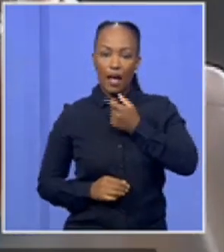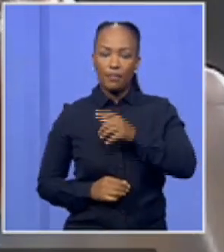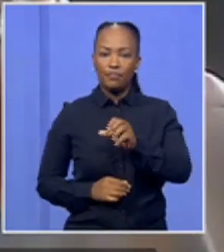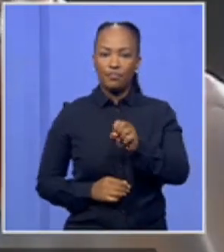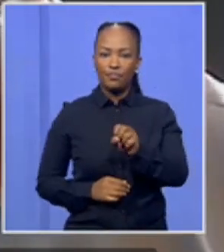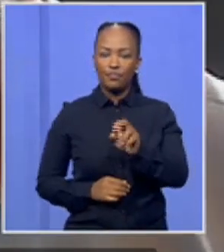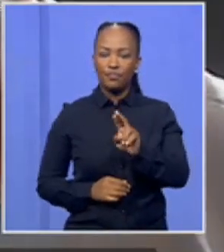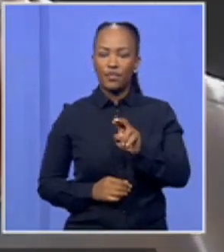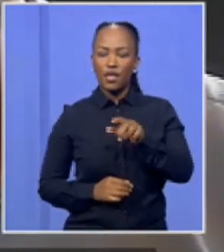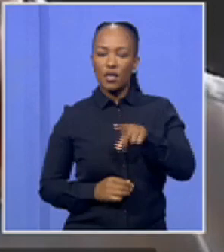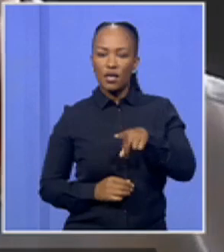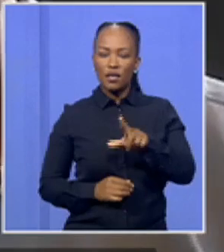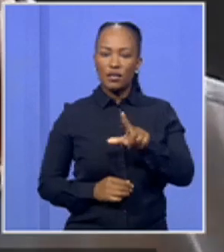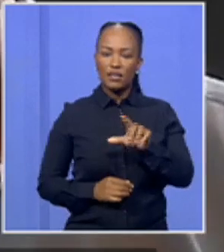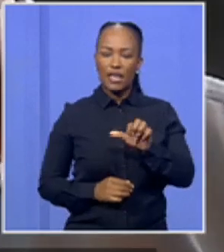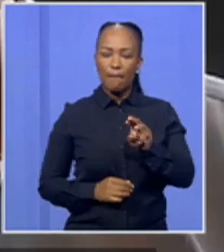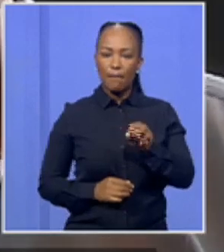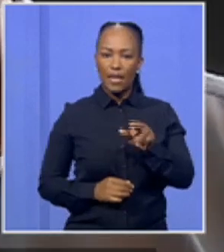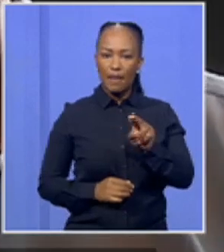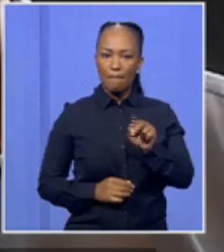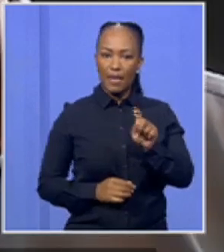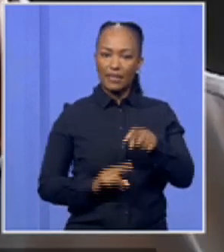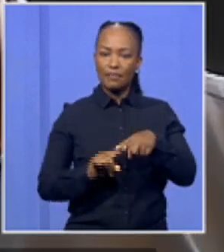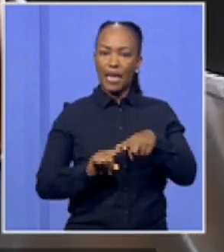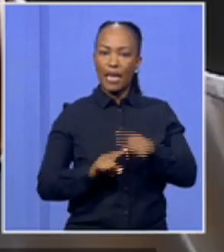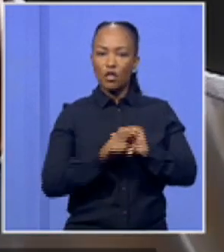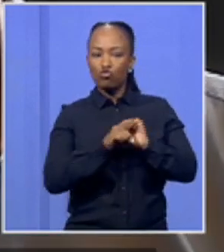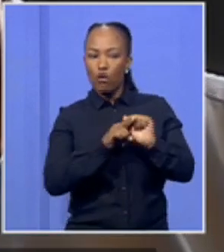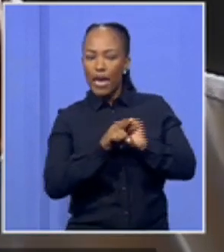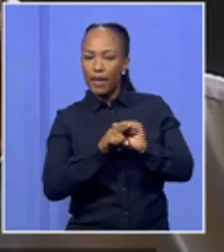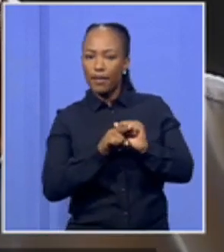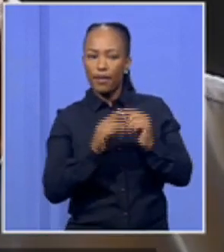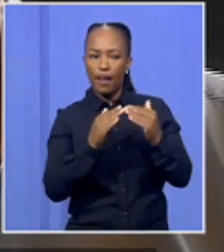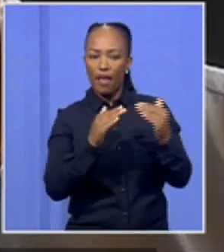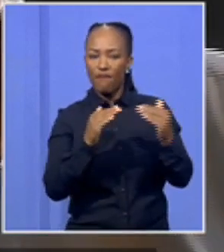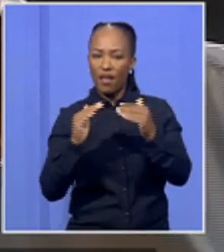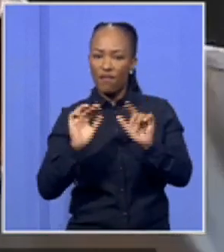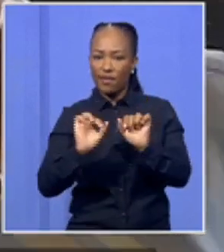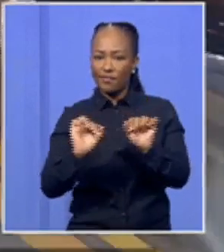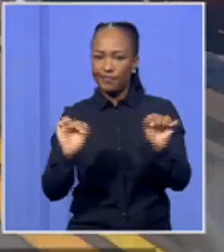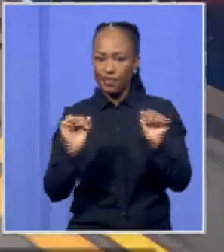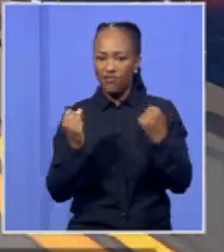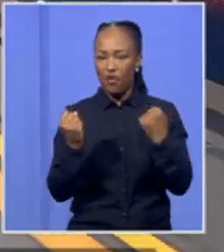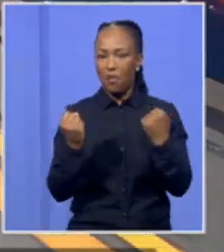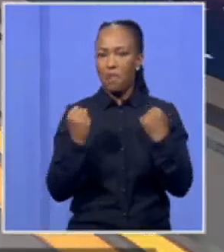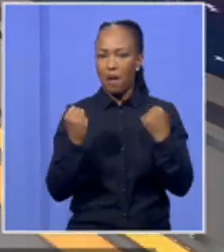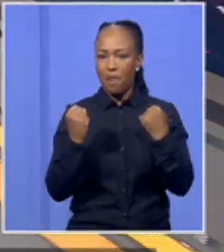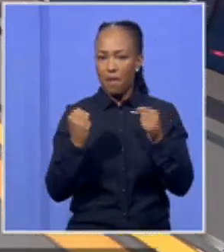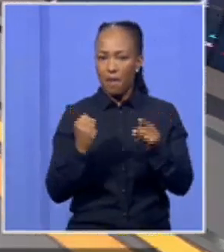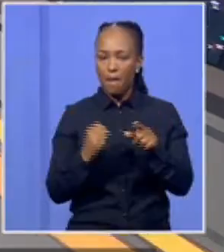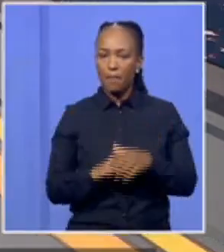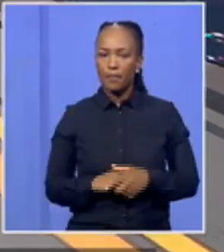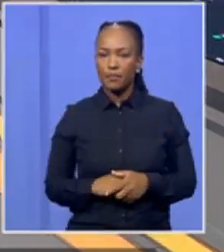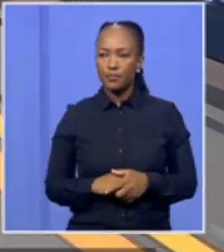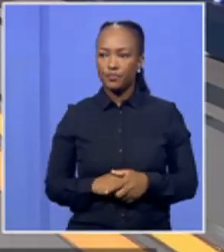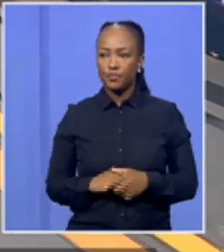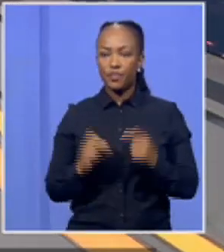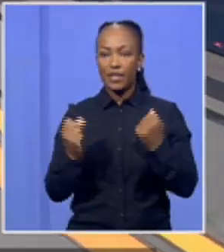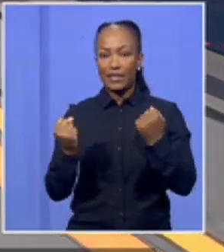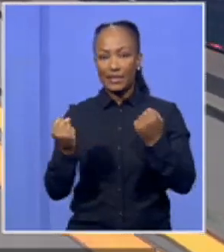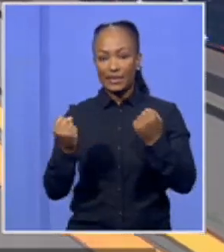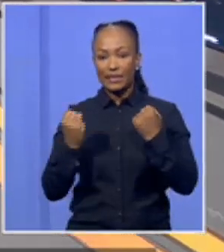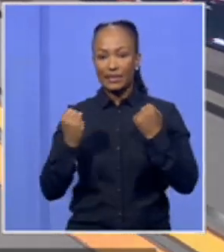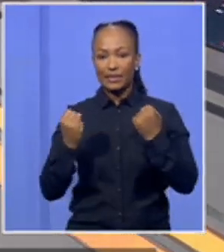levels. And perhaps I can then move the conversation to speaking about how exercise and joint health